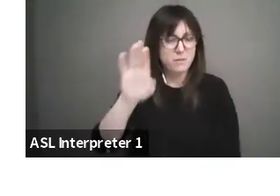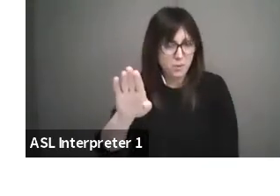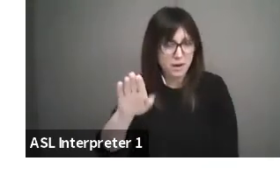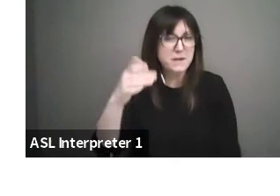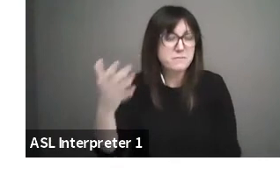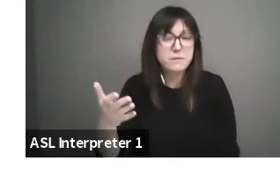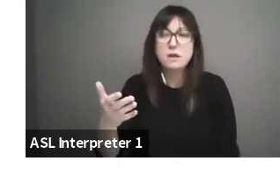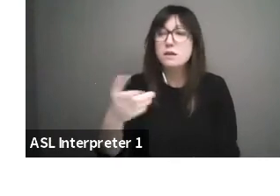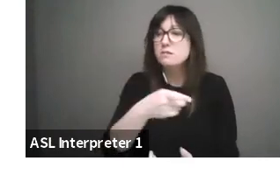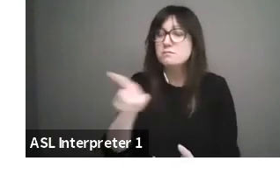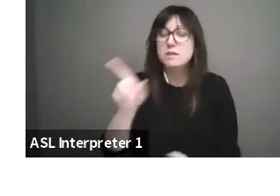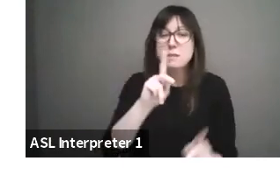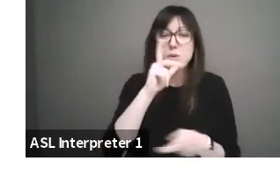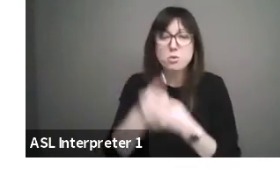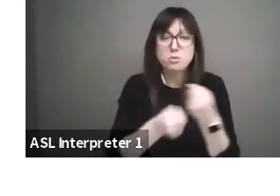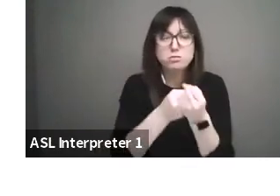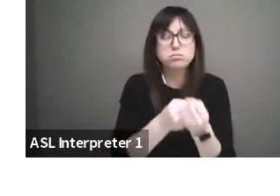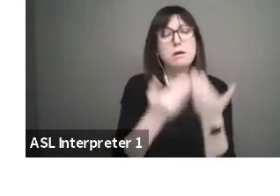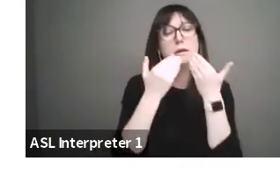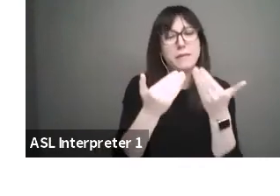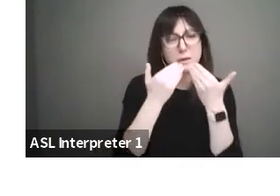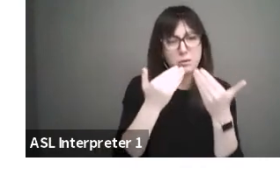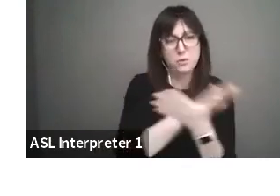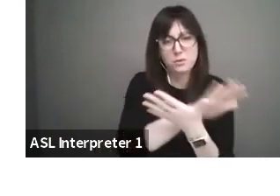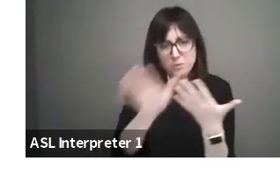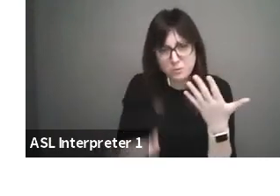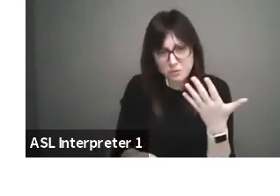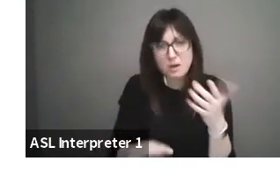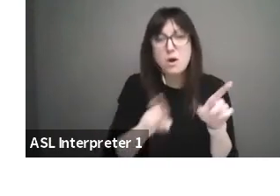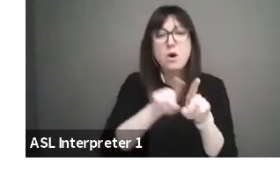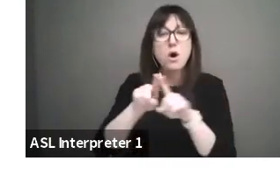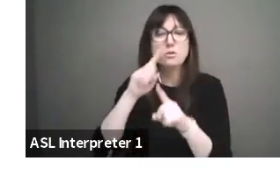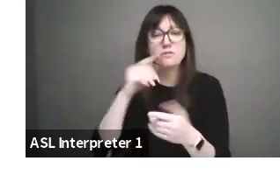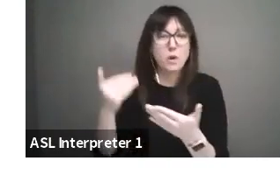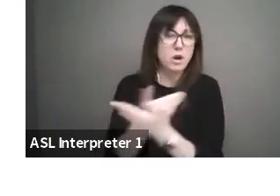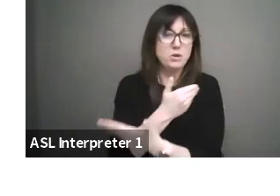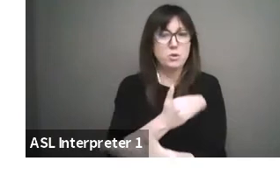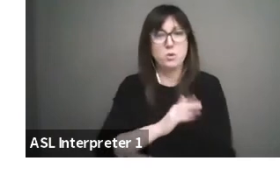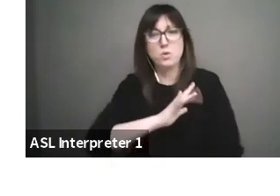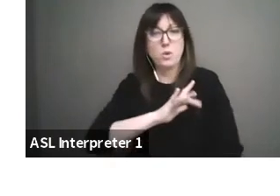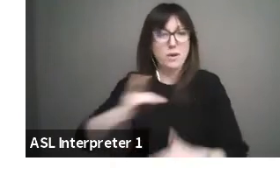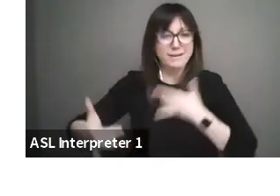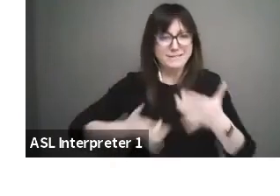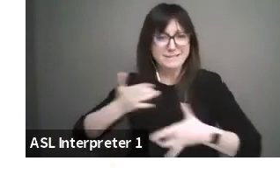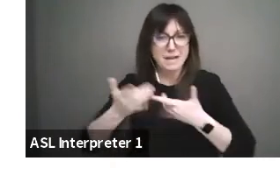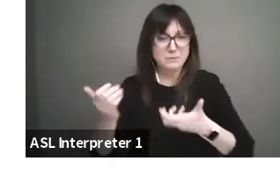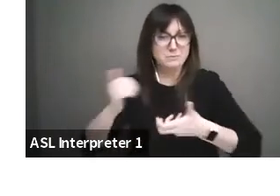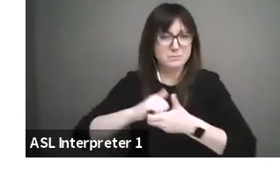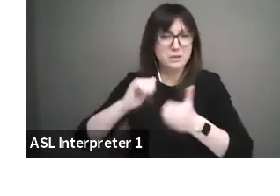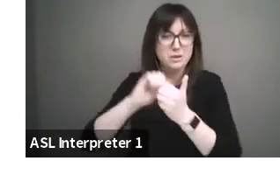you to all of our sponsors, as I mentioned at the beginning, and also to our brand new exciting partnership